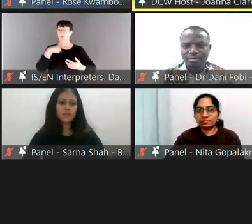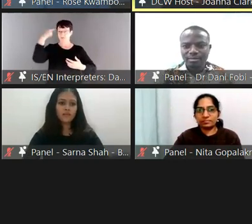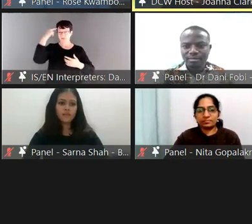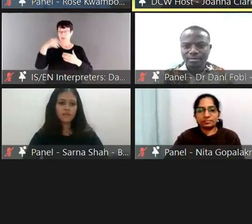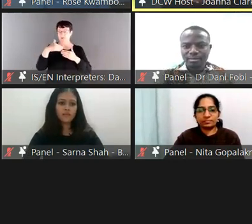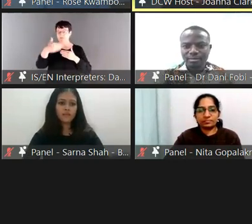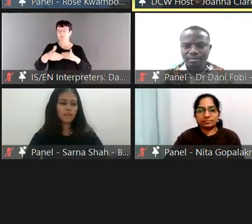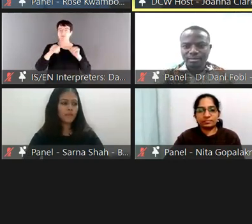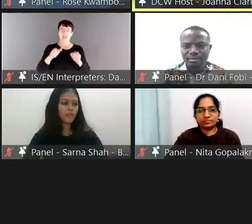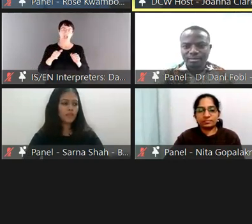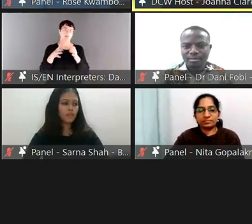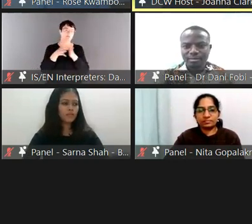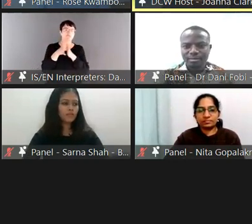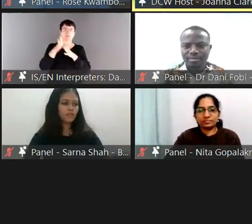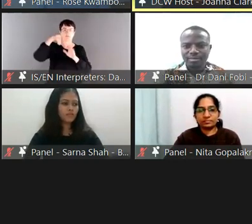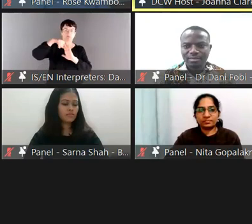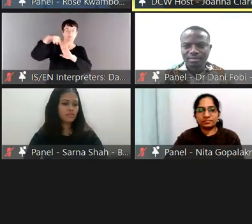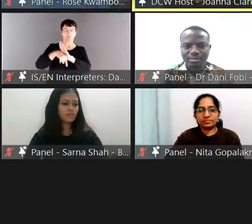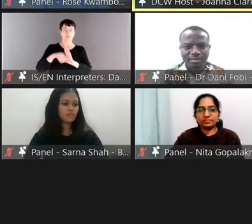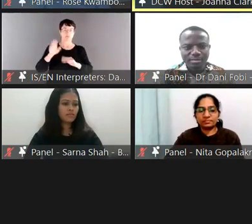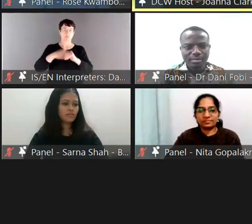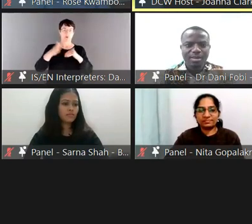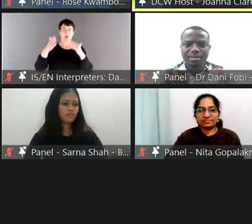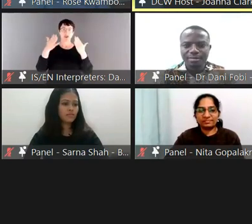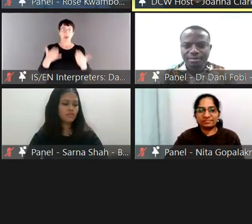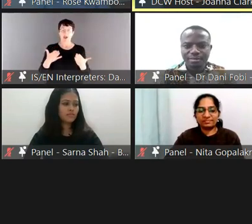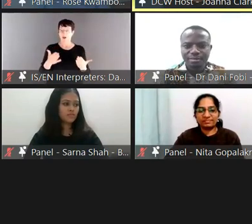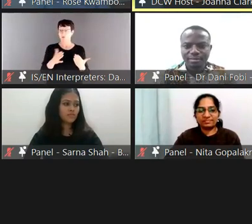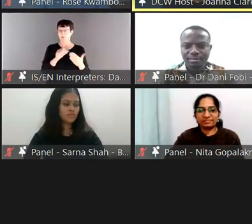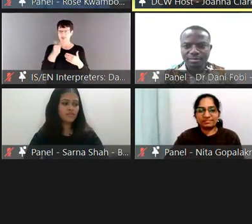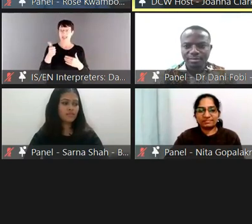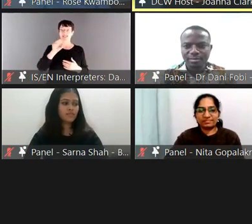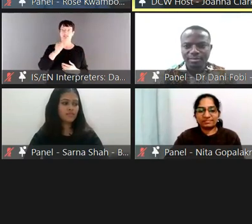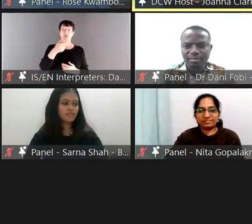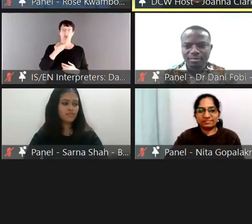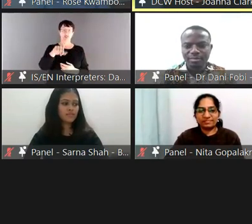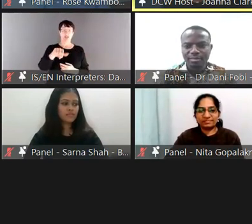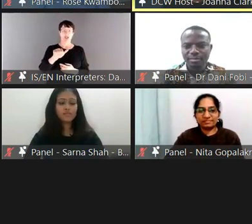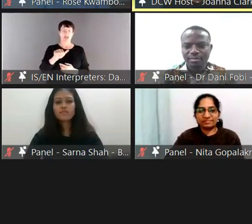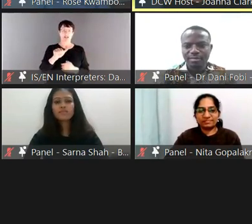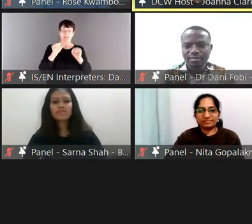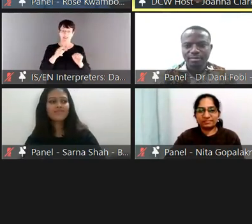those. Could I ask Shana now, please, to introduce herself?